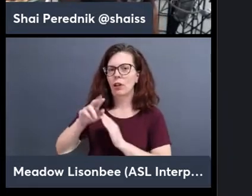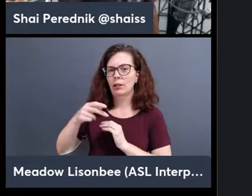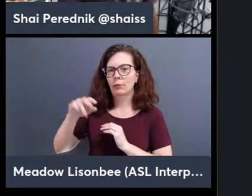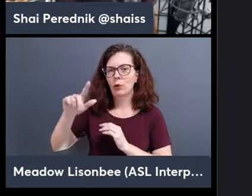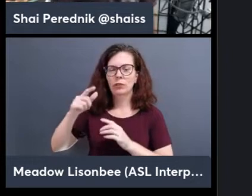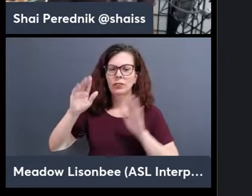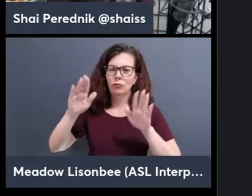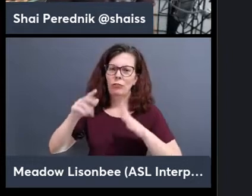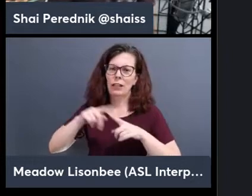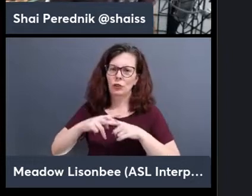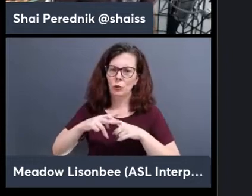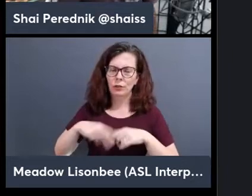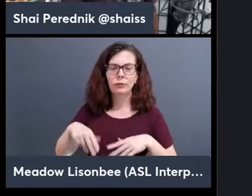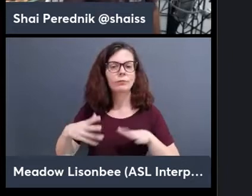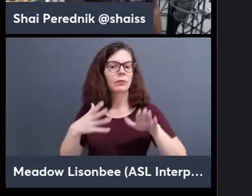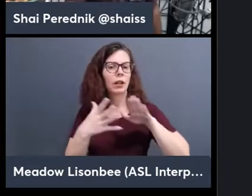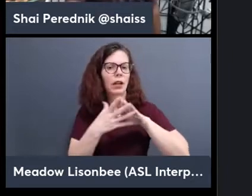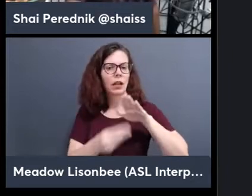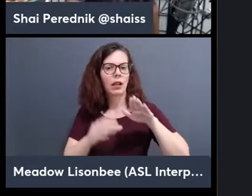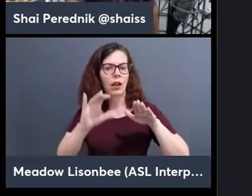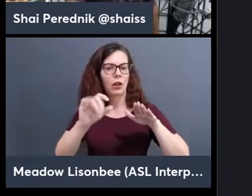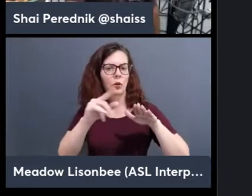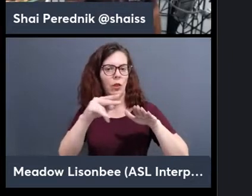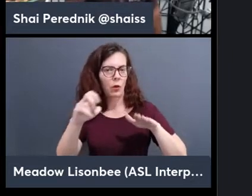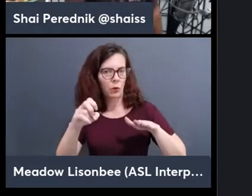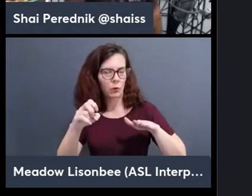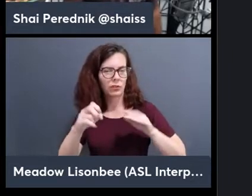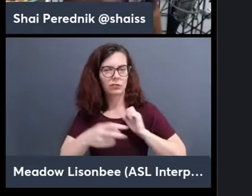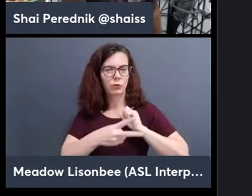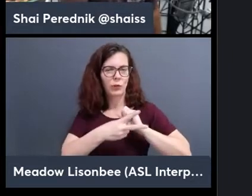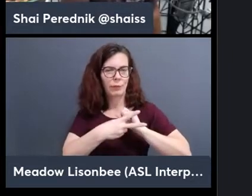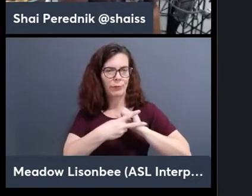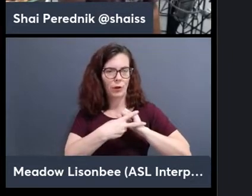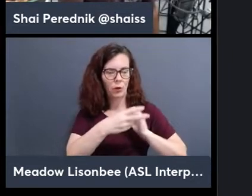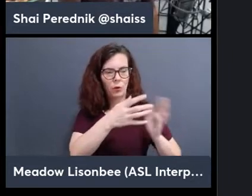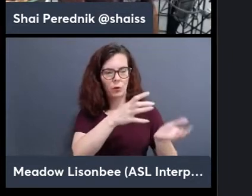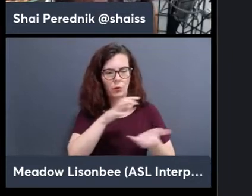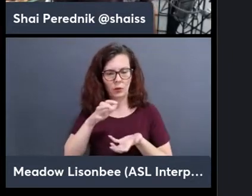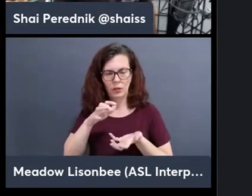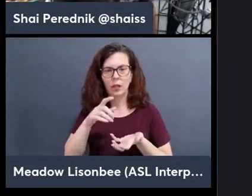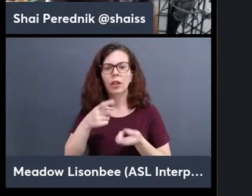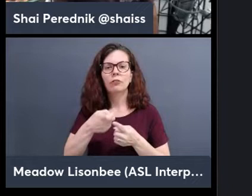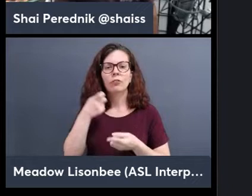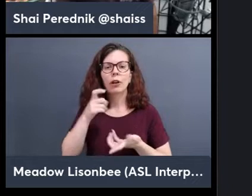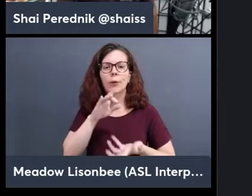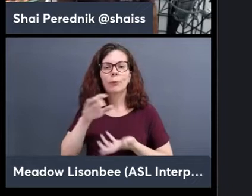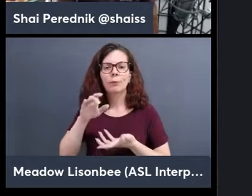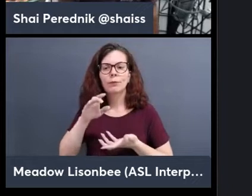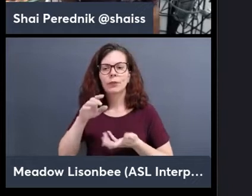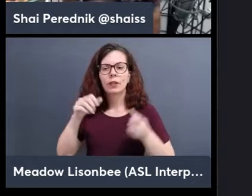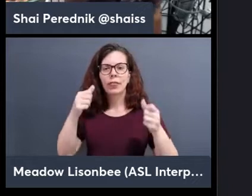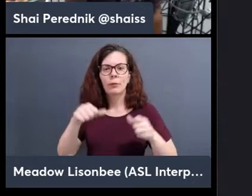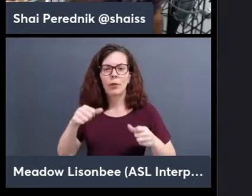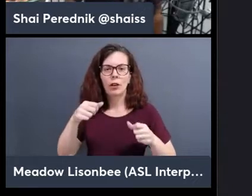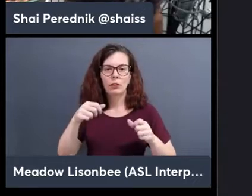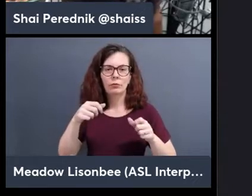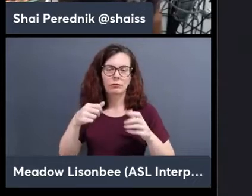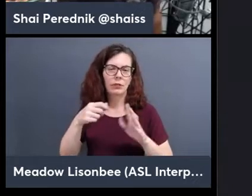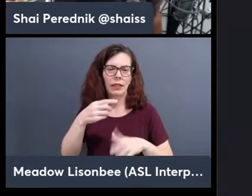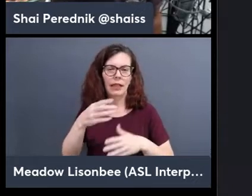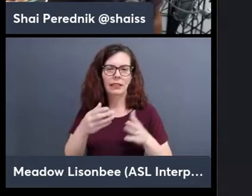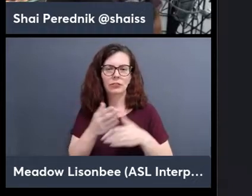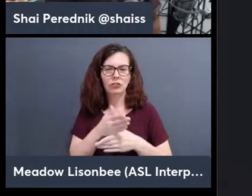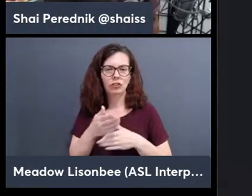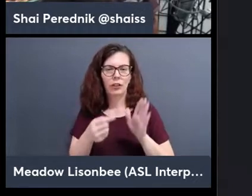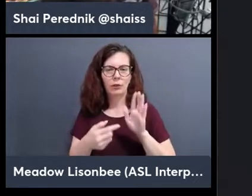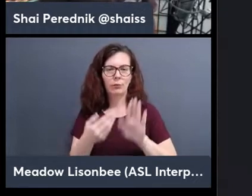ahead and clone the GitHub repo from the blog post I shared earlier that my peers created.